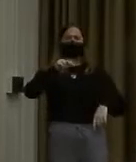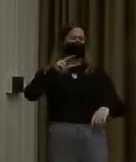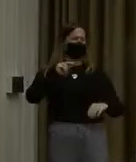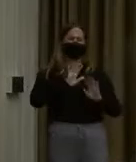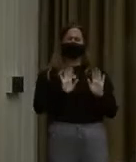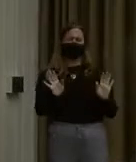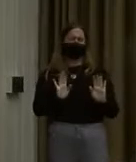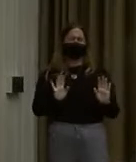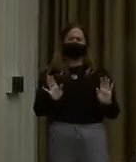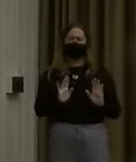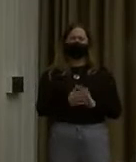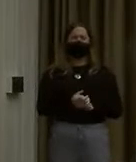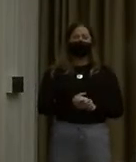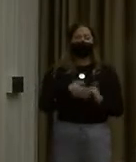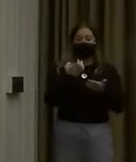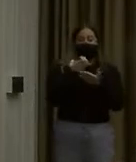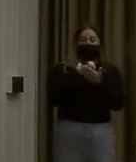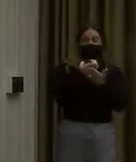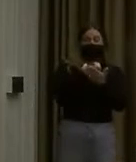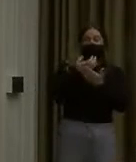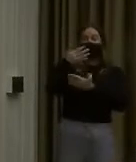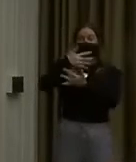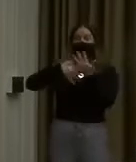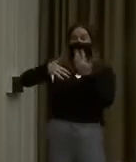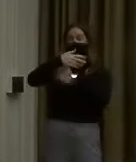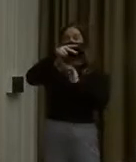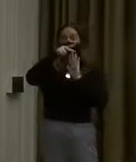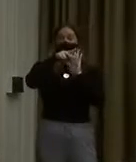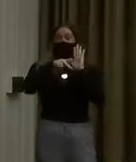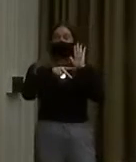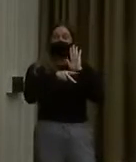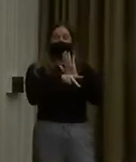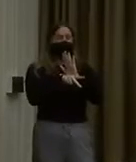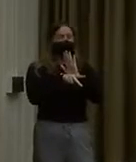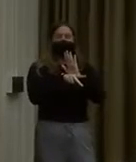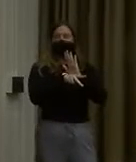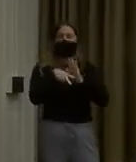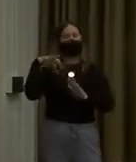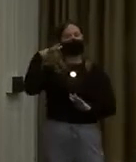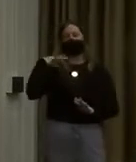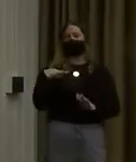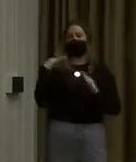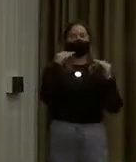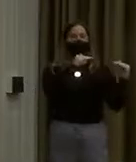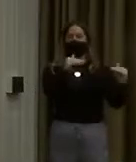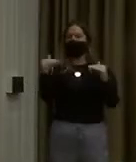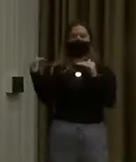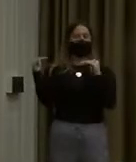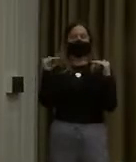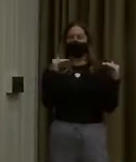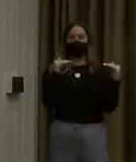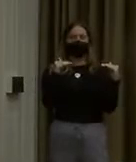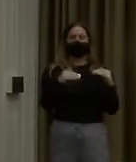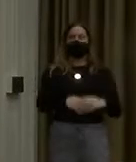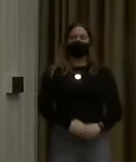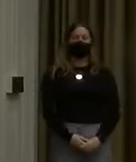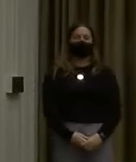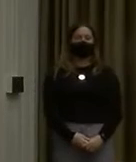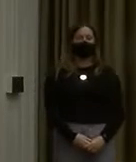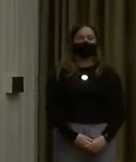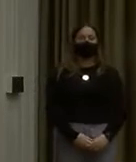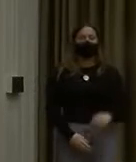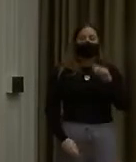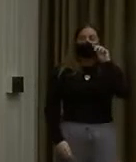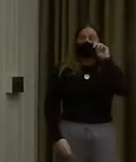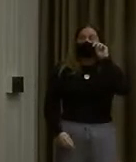about it, because our economic and social policies have not been benefiting all groups equally. So